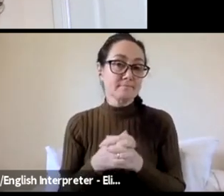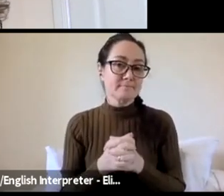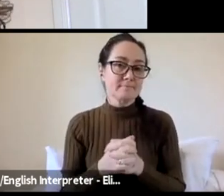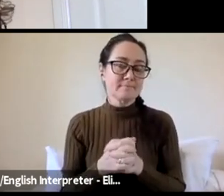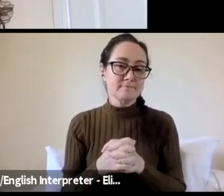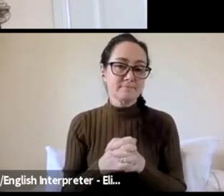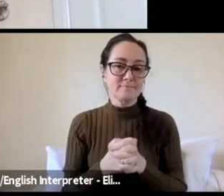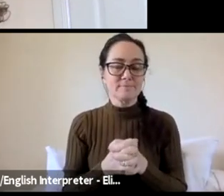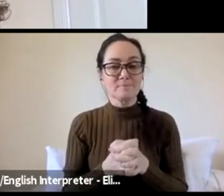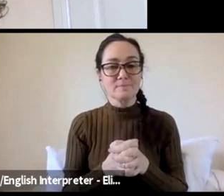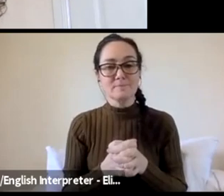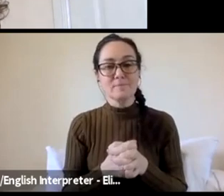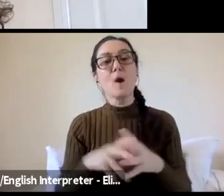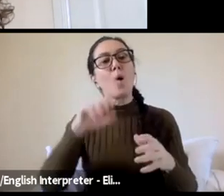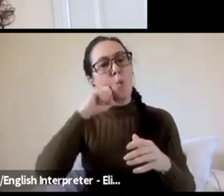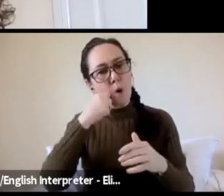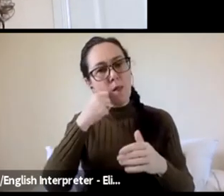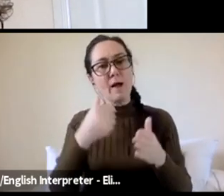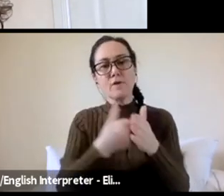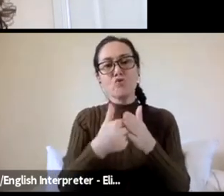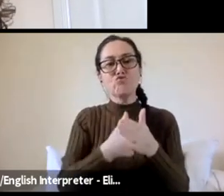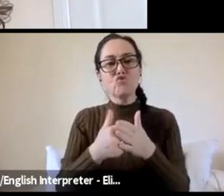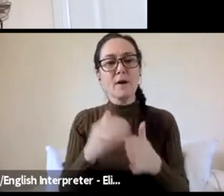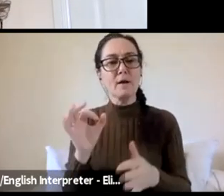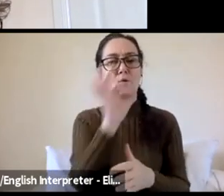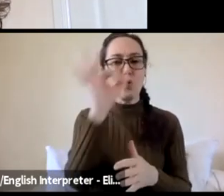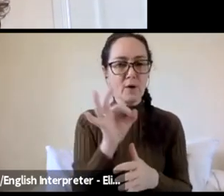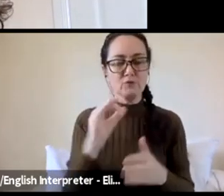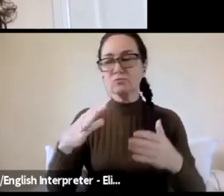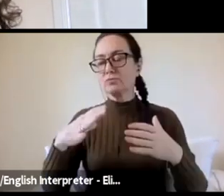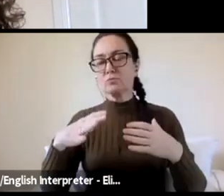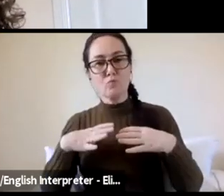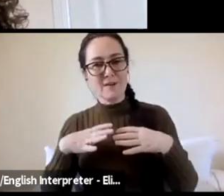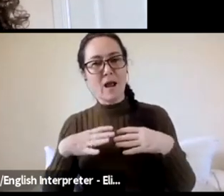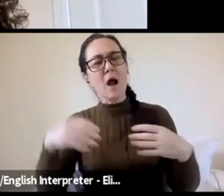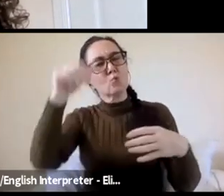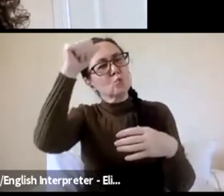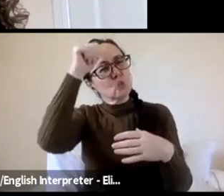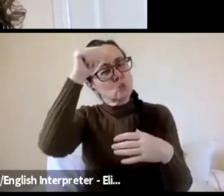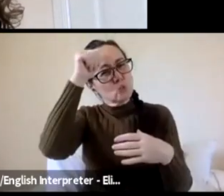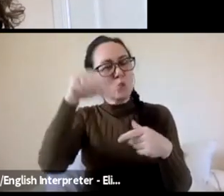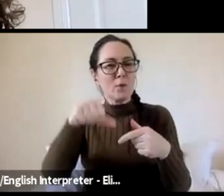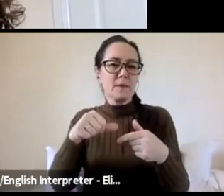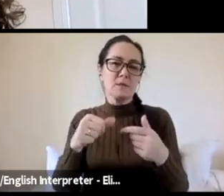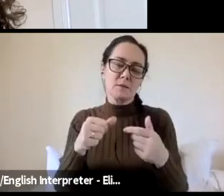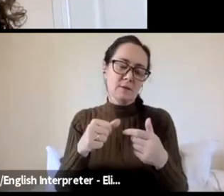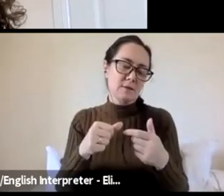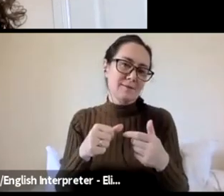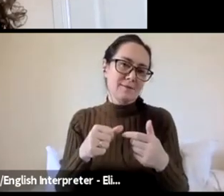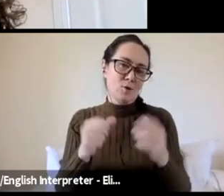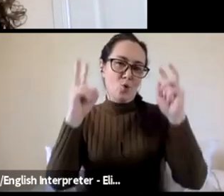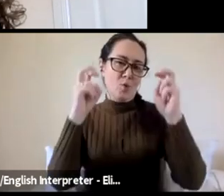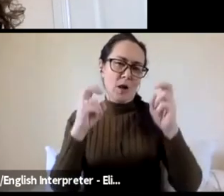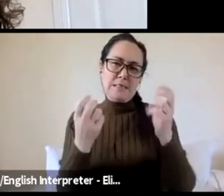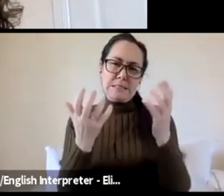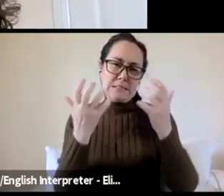say, we will be having regular kind of question breaks throughout the morning. We know that this is a slightly technical process, and people might have a lot of